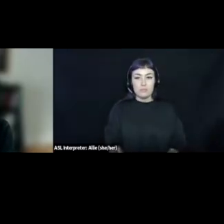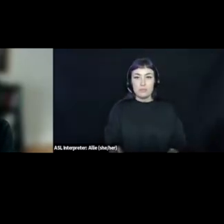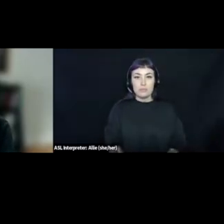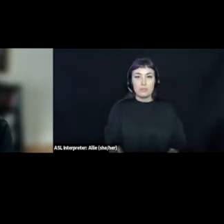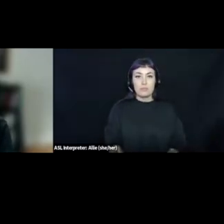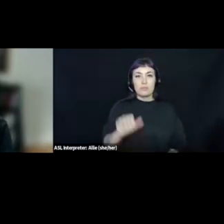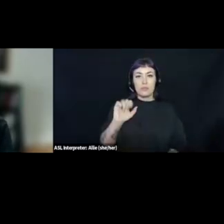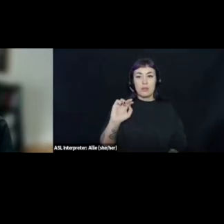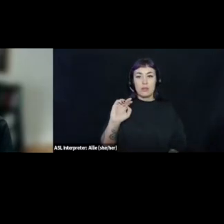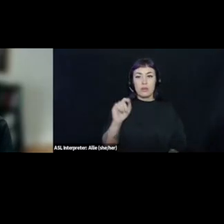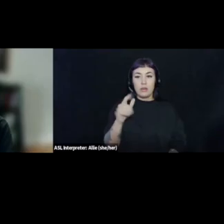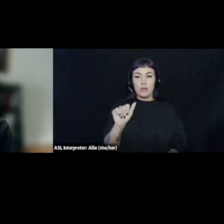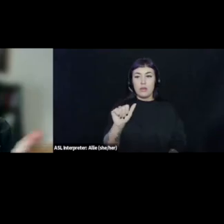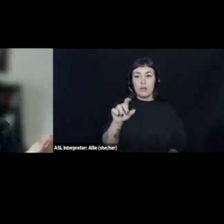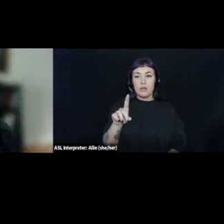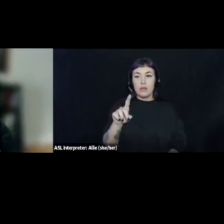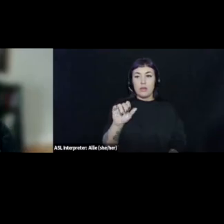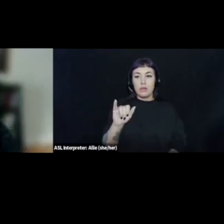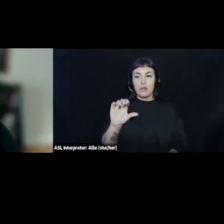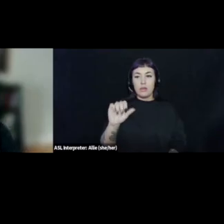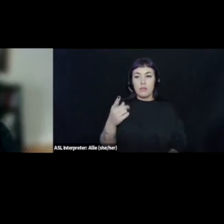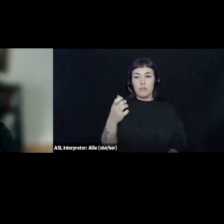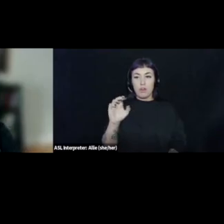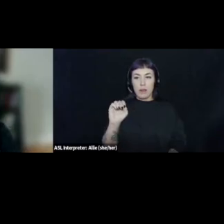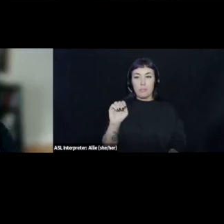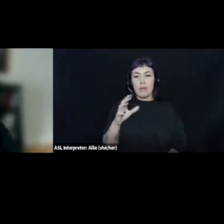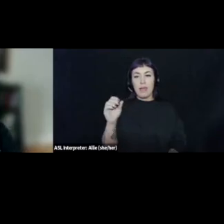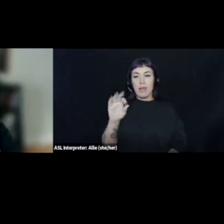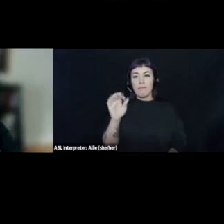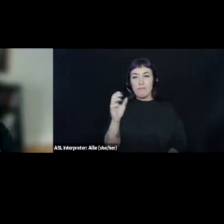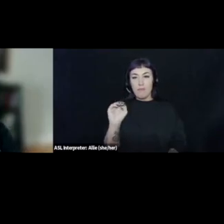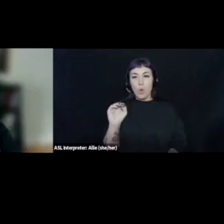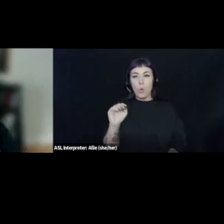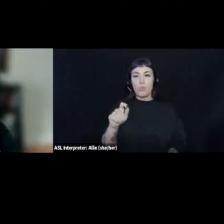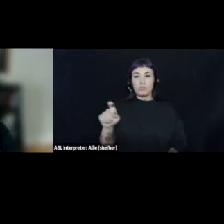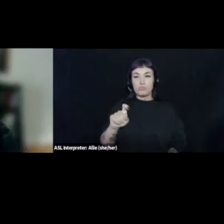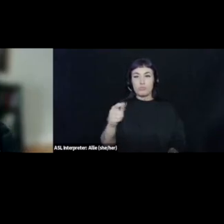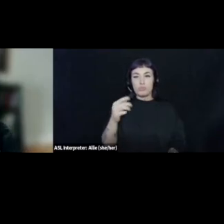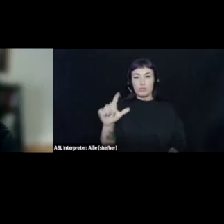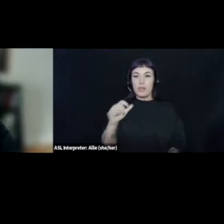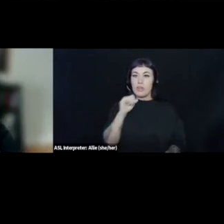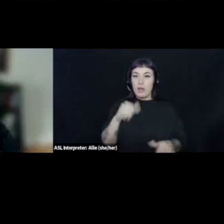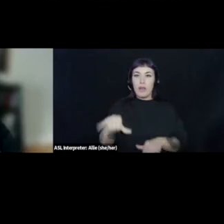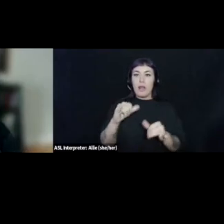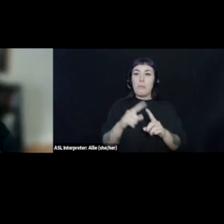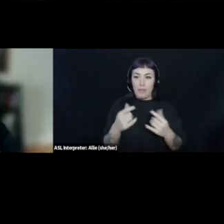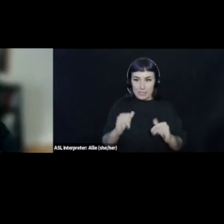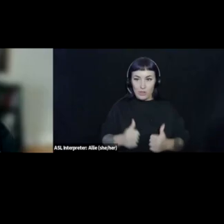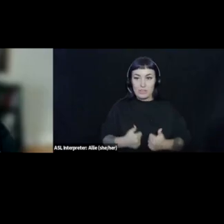I put in the chat about diaphragms and foam or gel. Of course, yeah. So those aren't as common these days, but they do